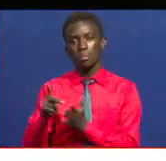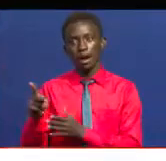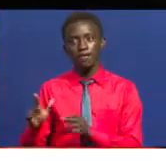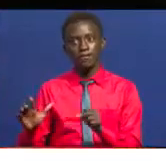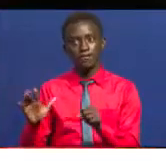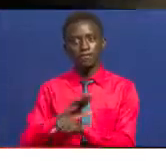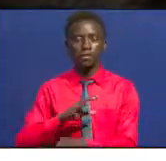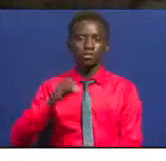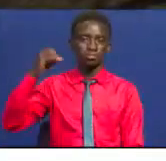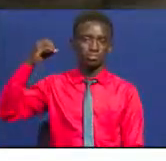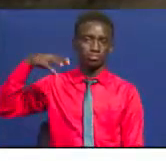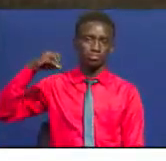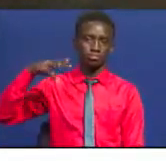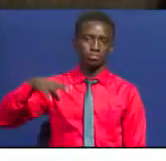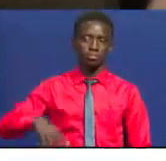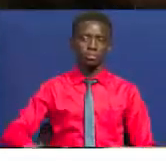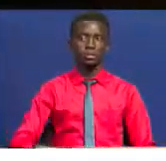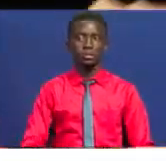hybrids.